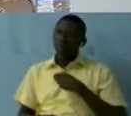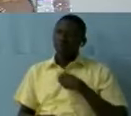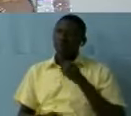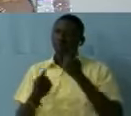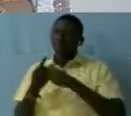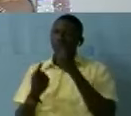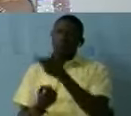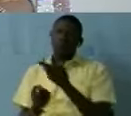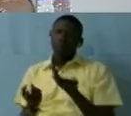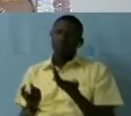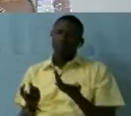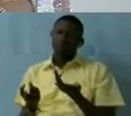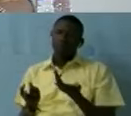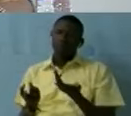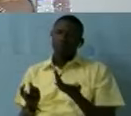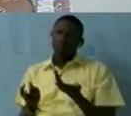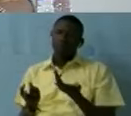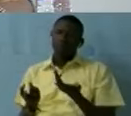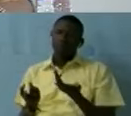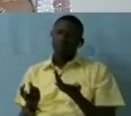because when I earn